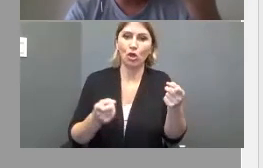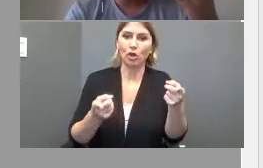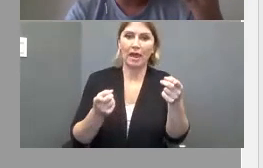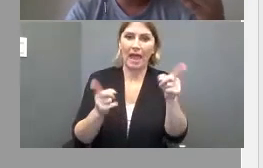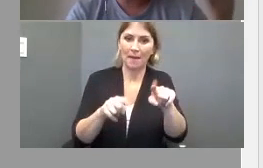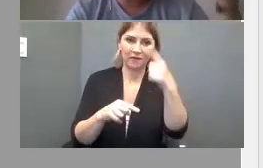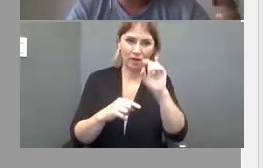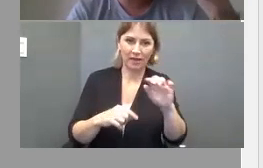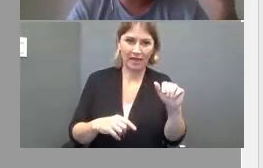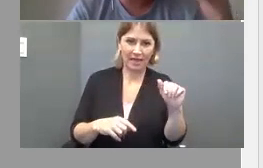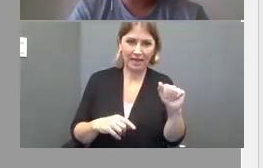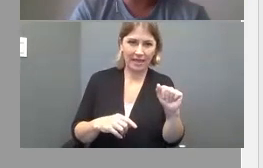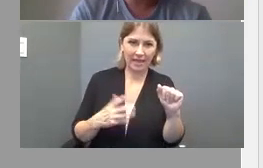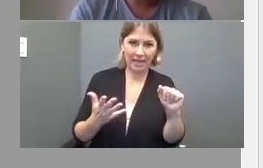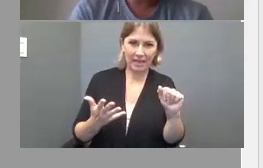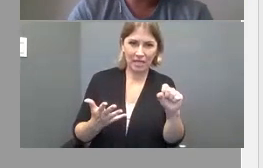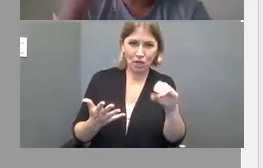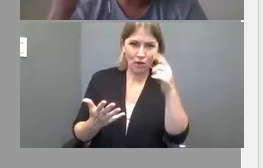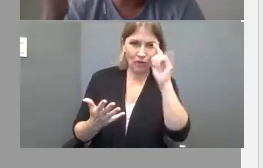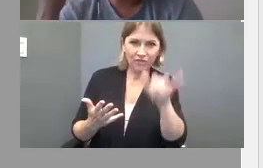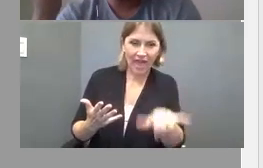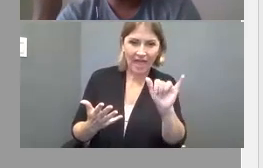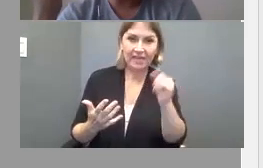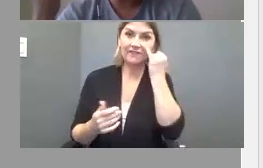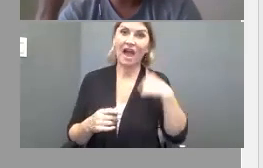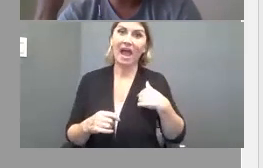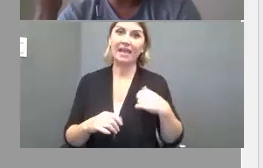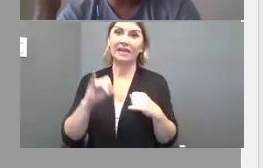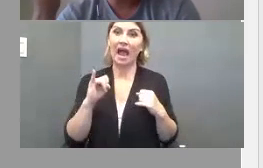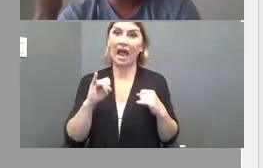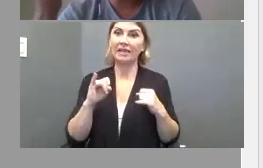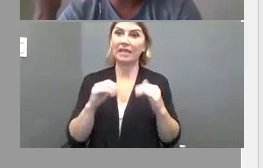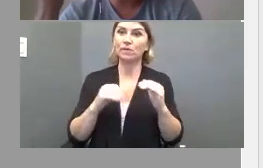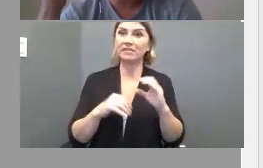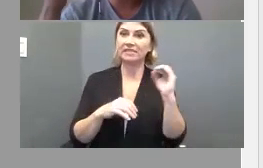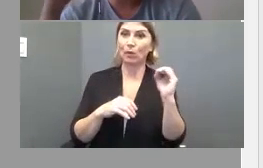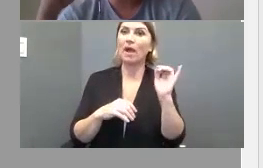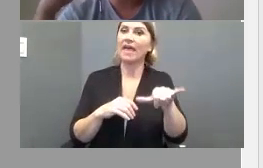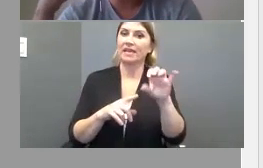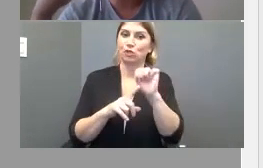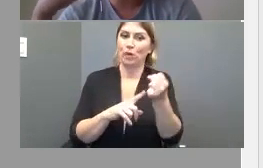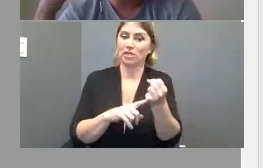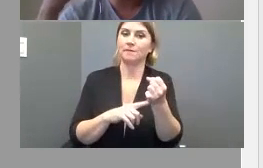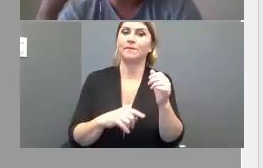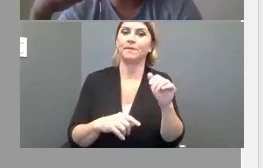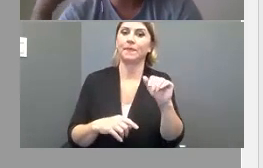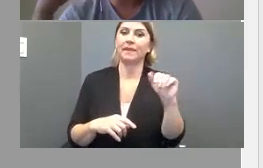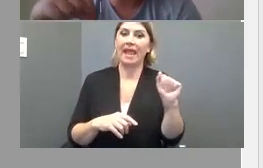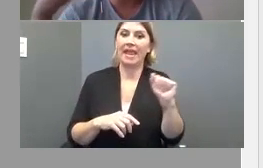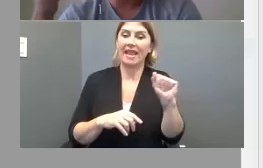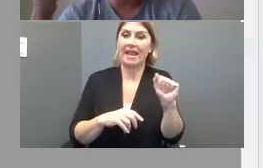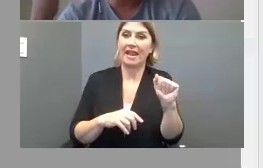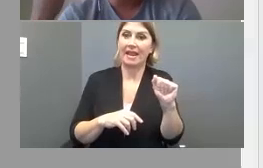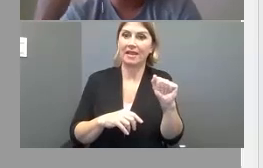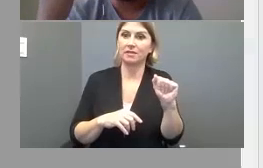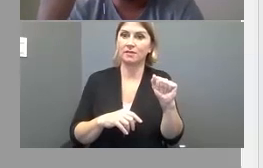1. So in this scenario, if I equals to 0, in that situation, a raised to the power